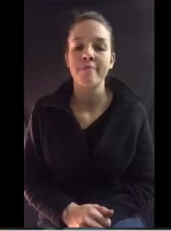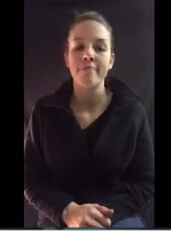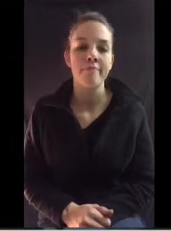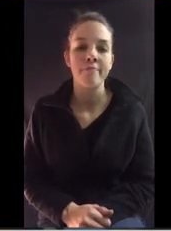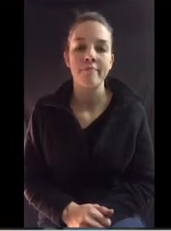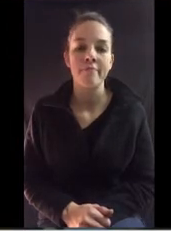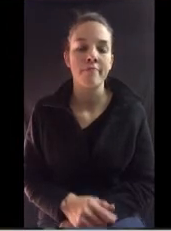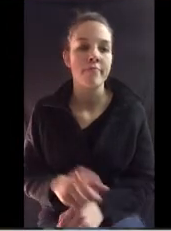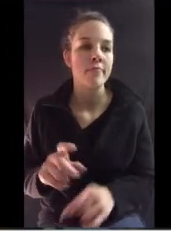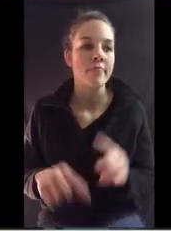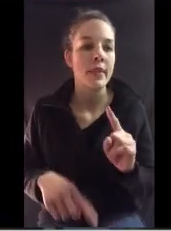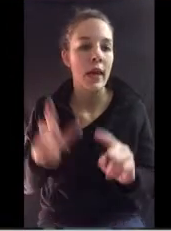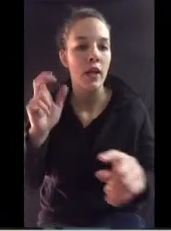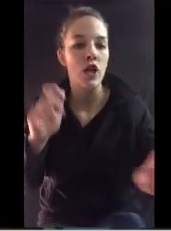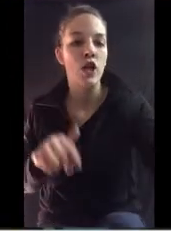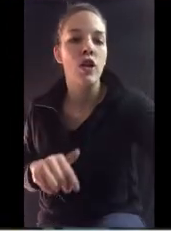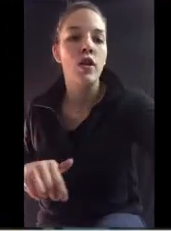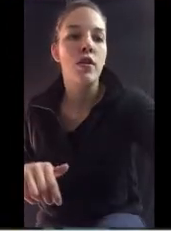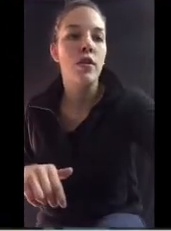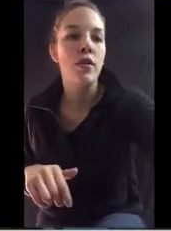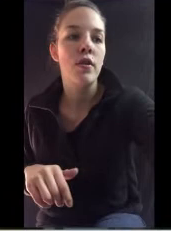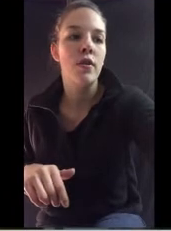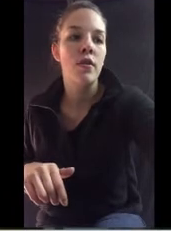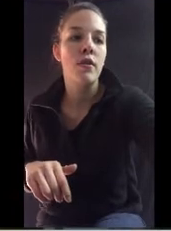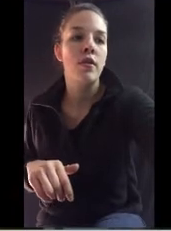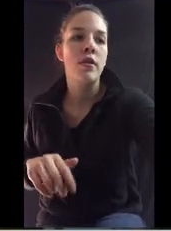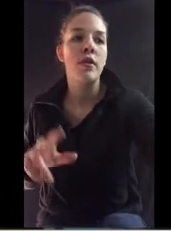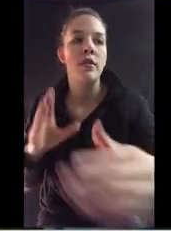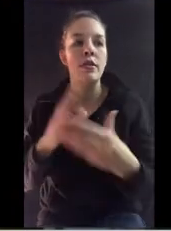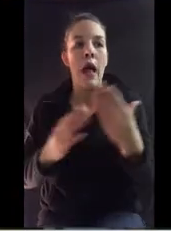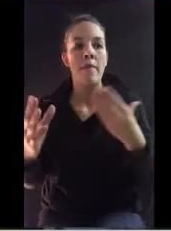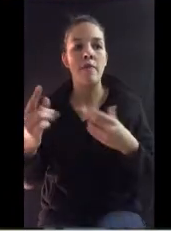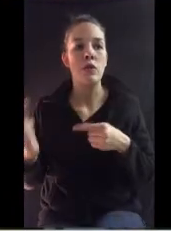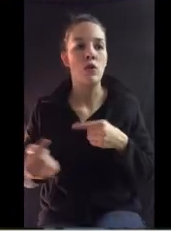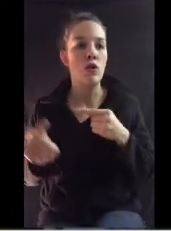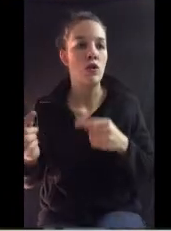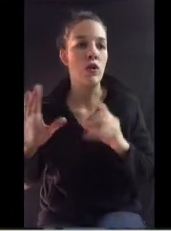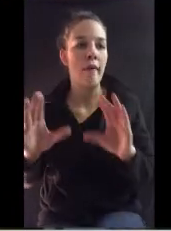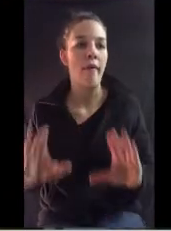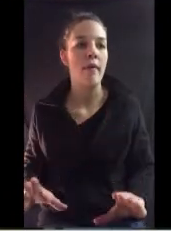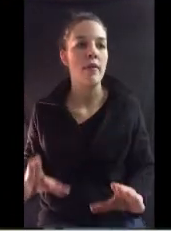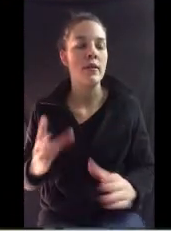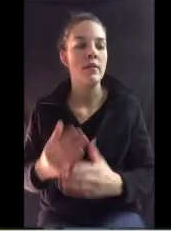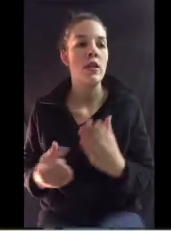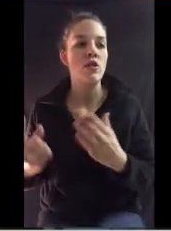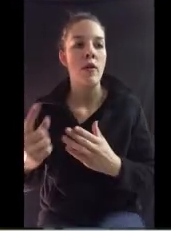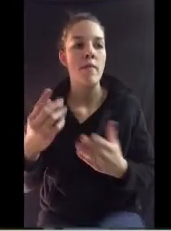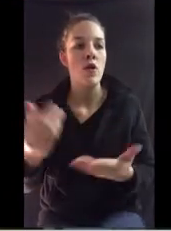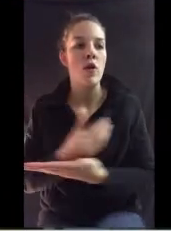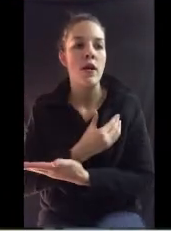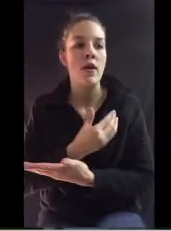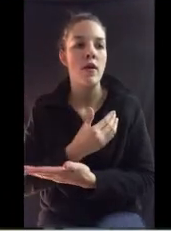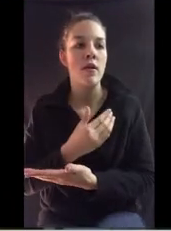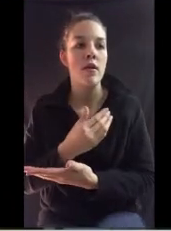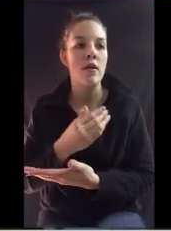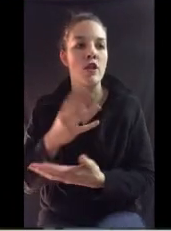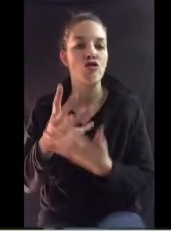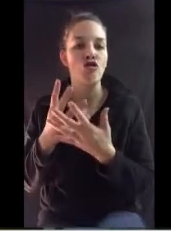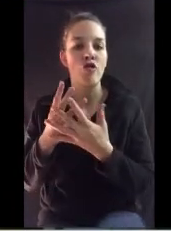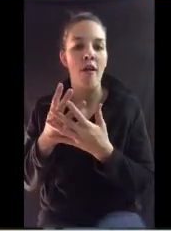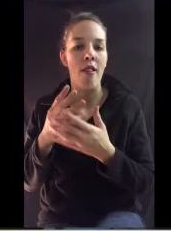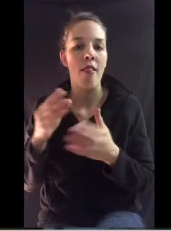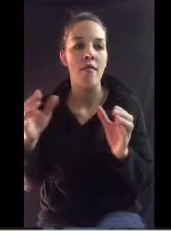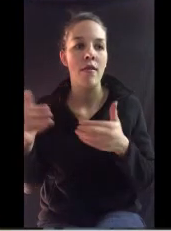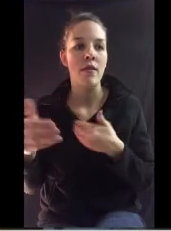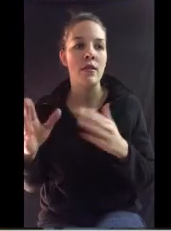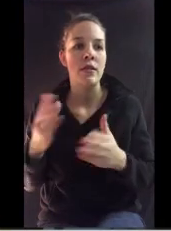I am not unmindful that some of you have come here out of great trials and tribulations. Some of you have come fresh